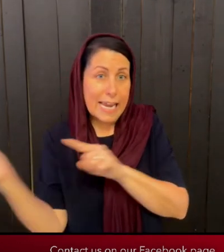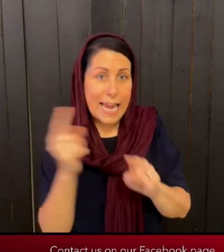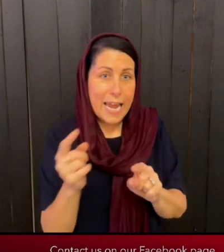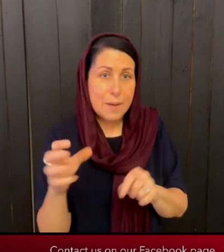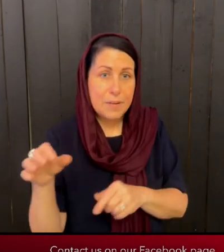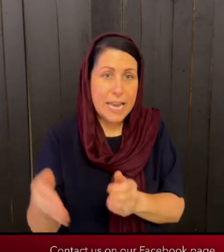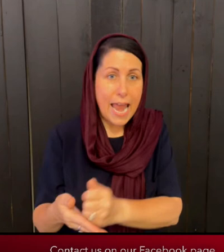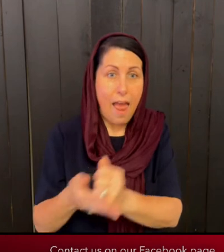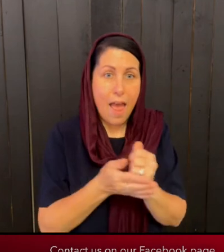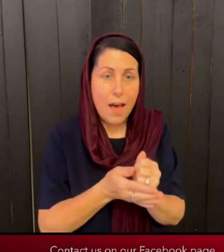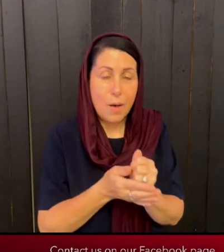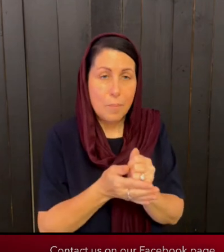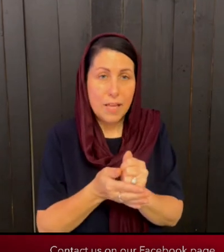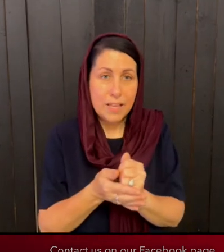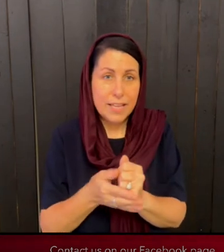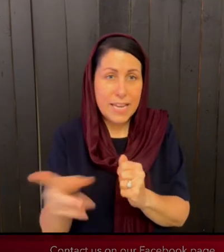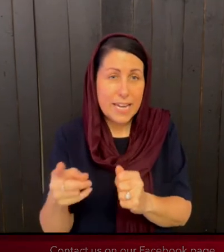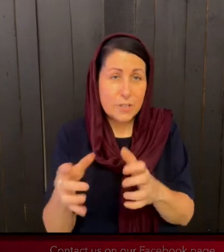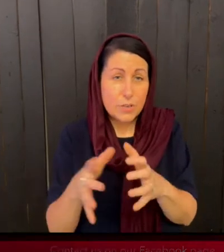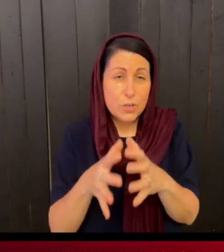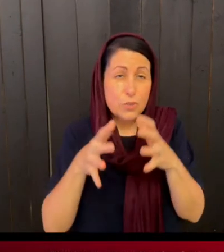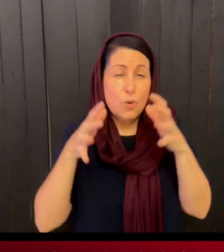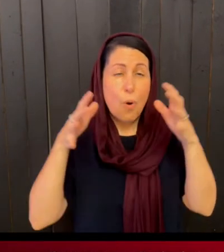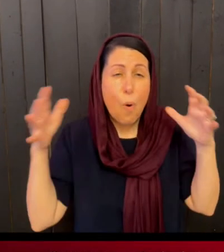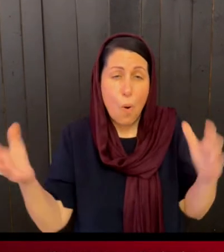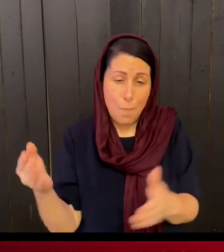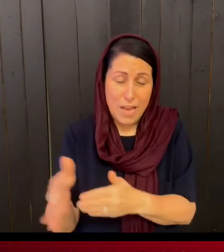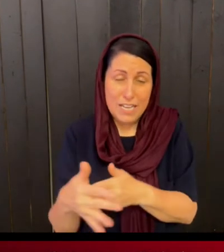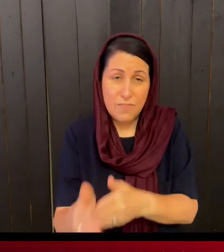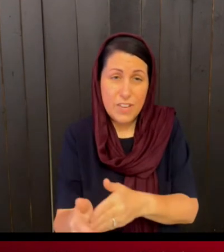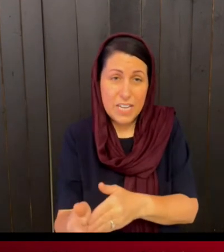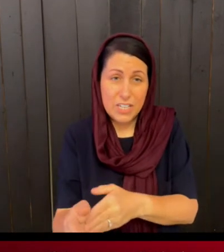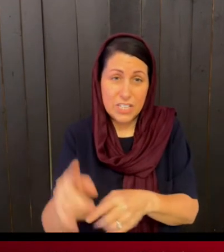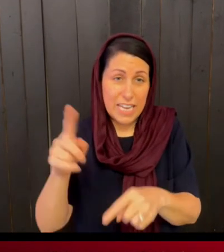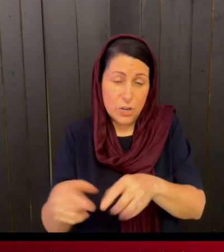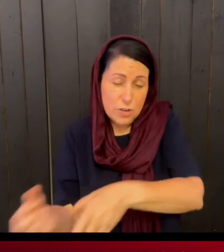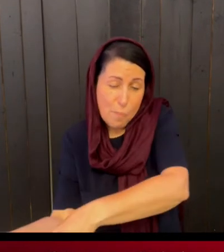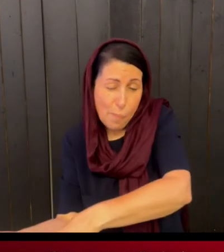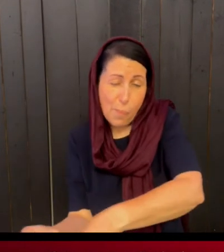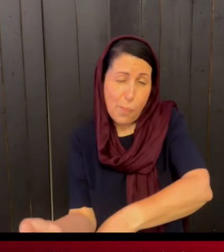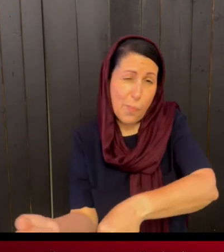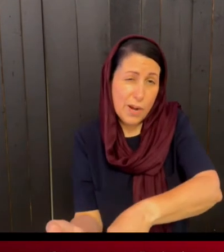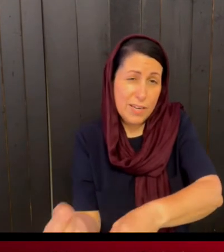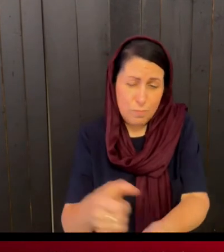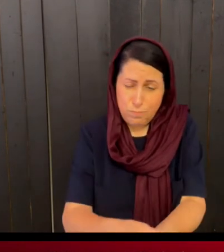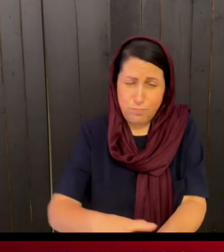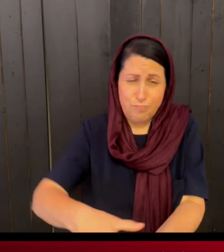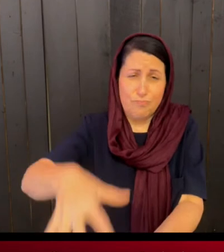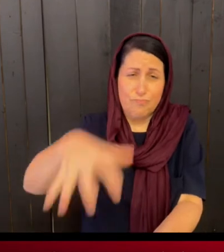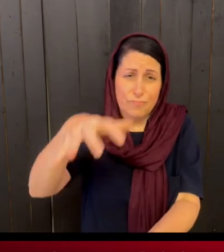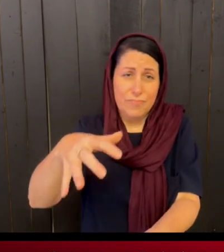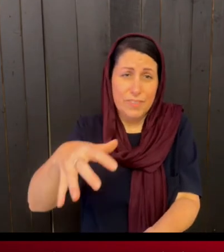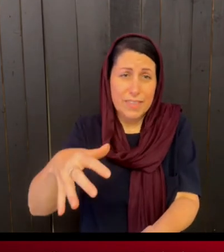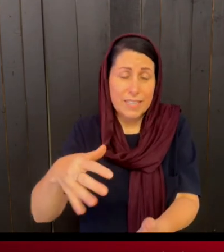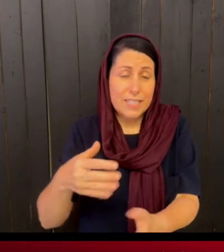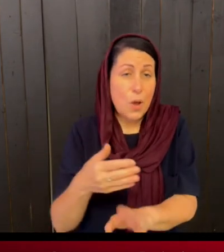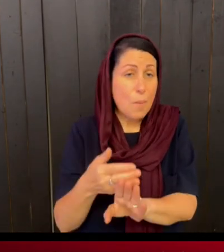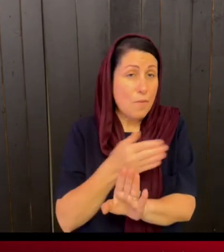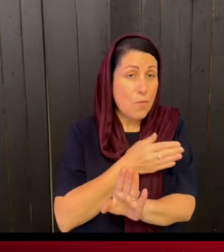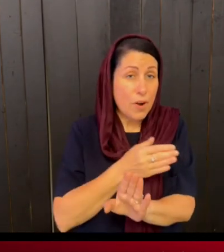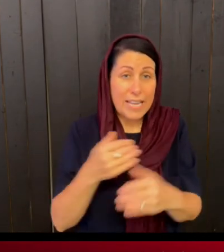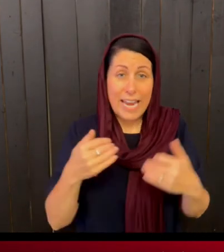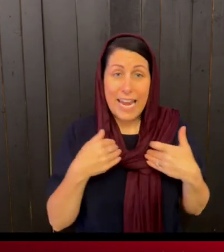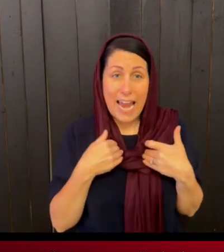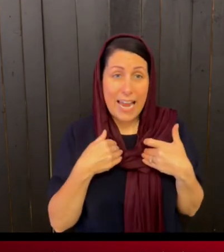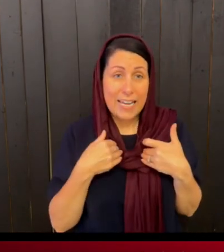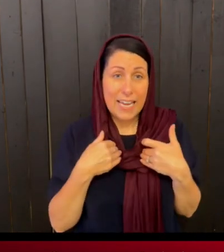think this is another of many amazing stories. But this, again, they had an empty net. They'd been fishing all night, not